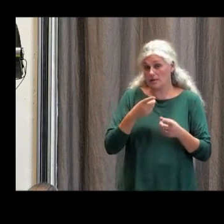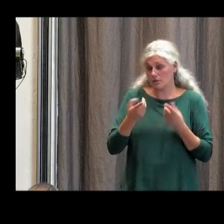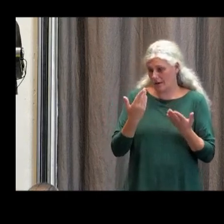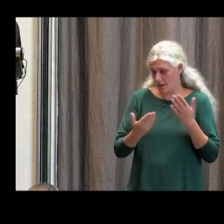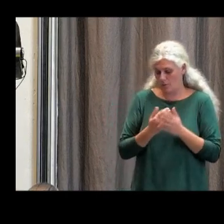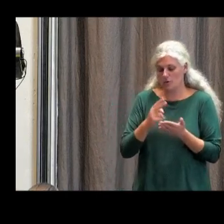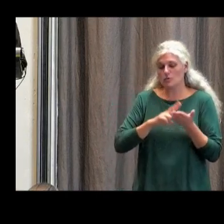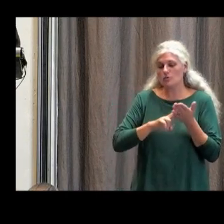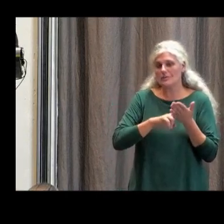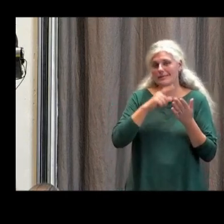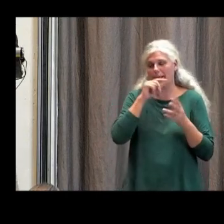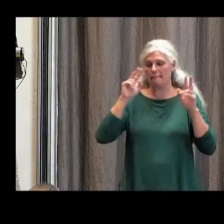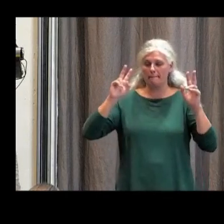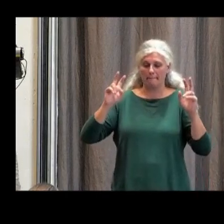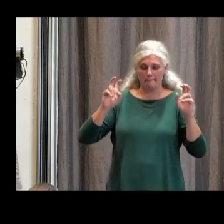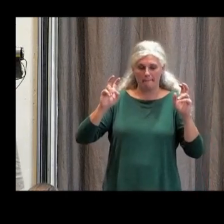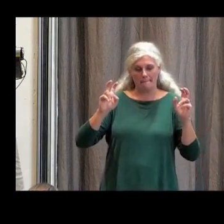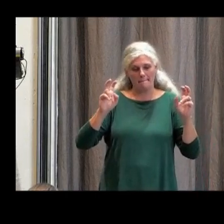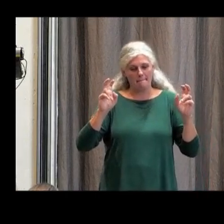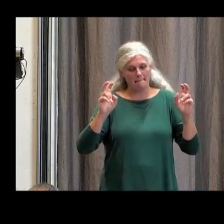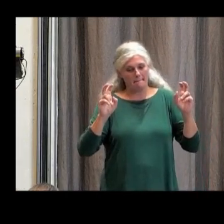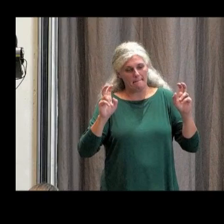is using what we call